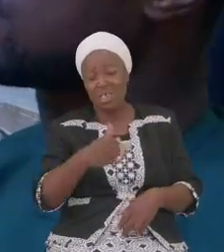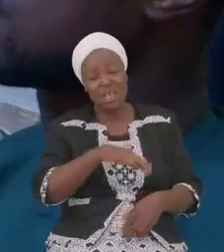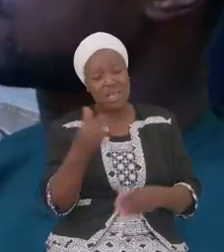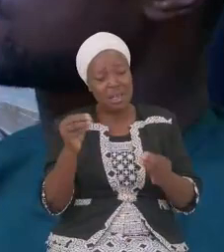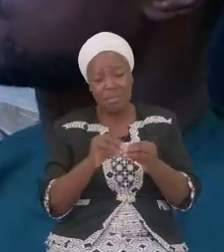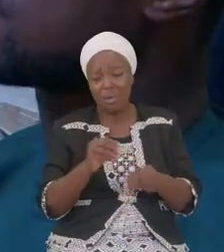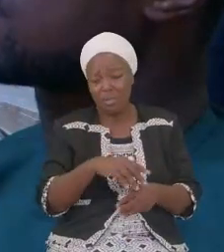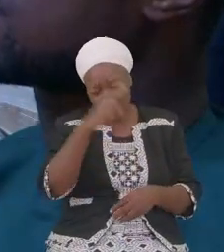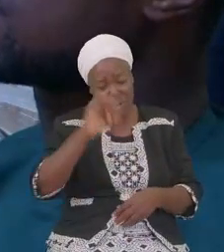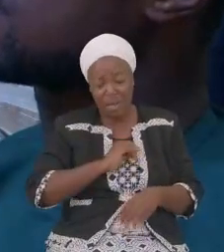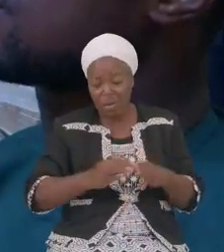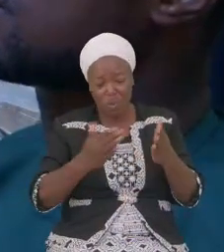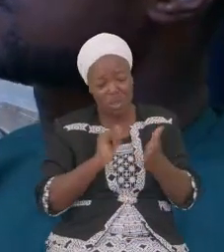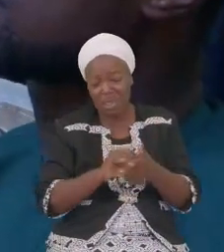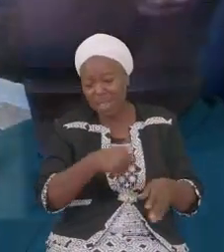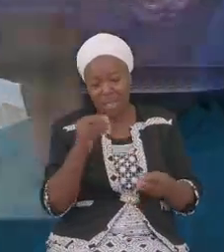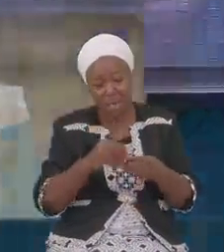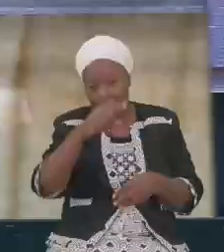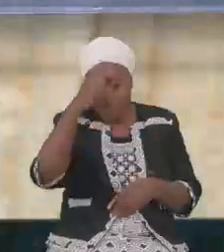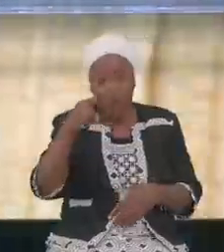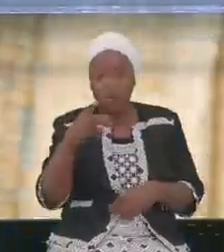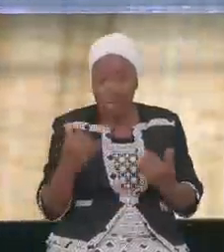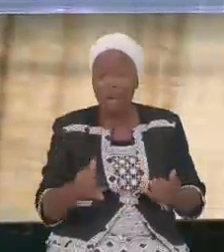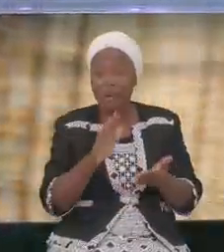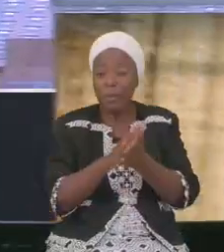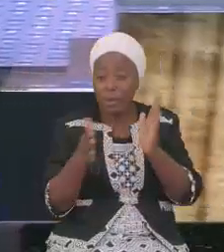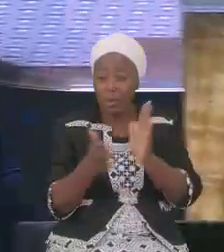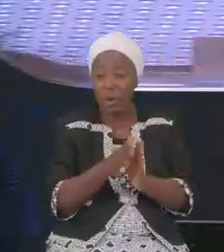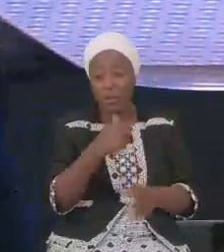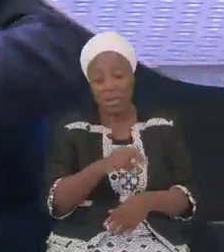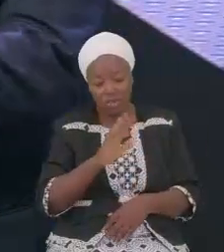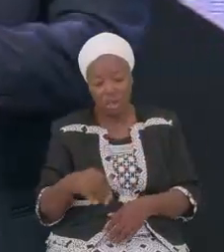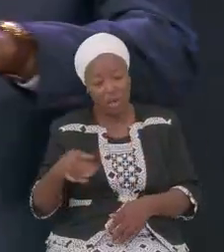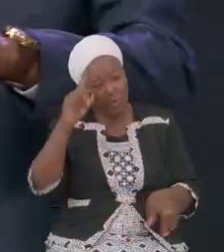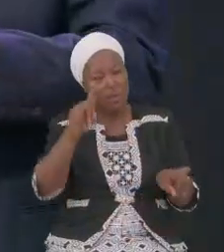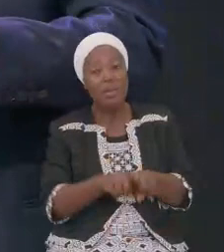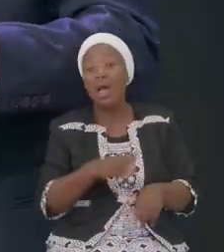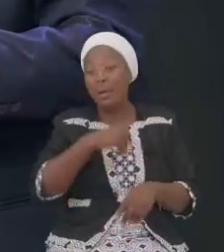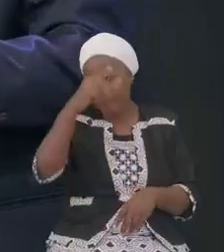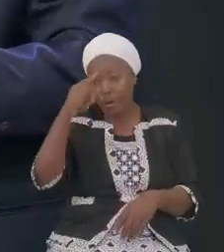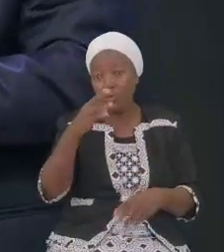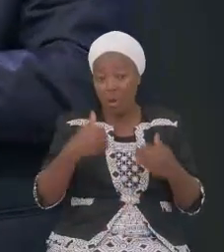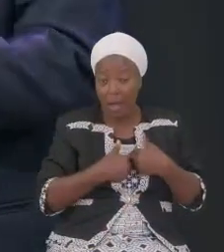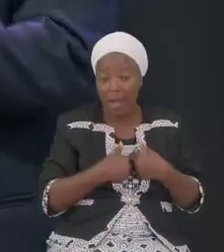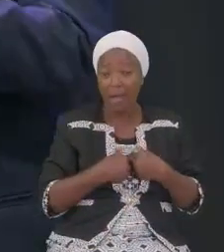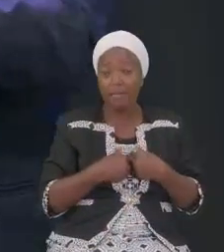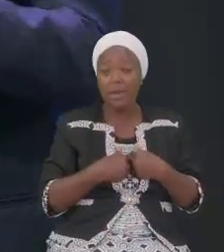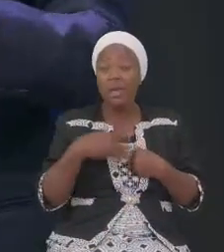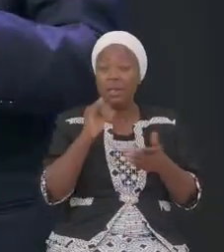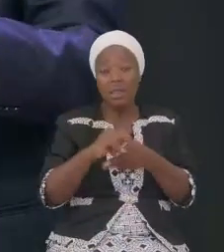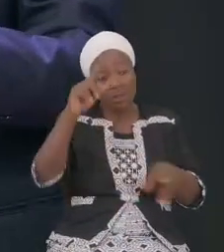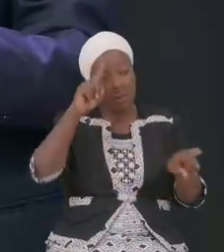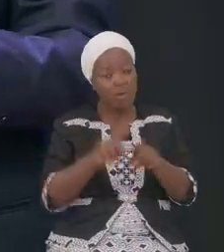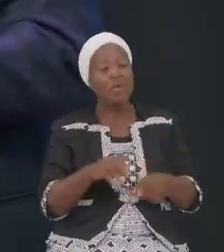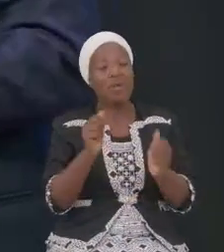Why? Because you become a child of the covenant. And because you have that covenant